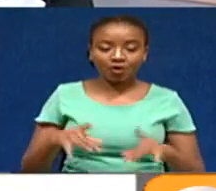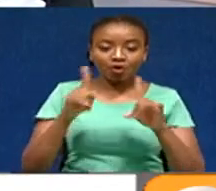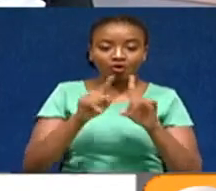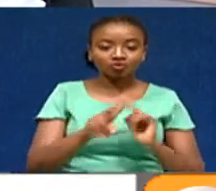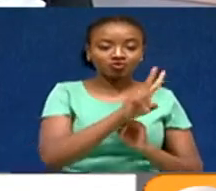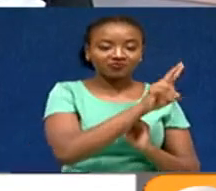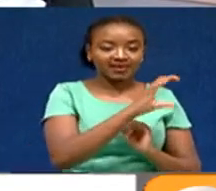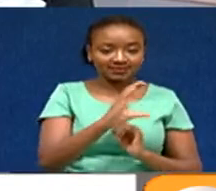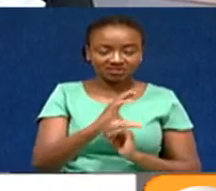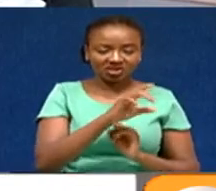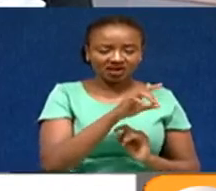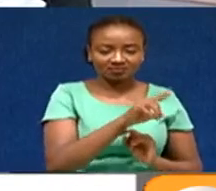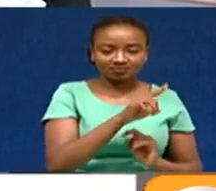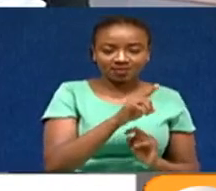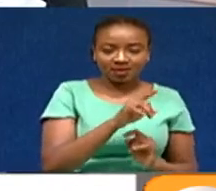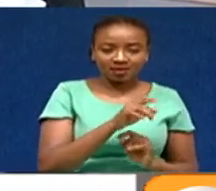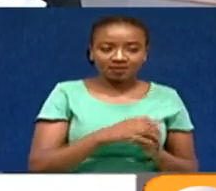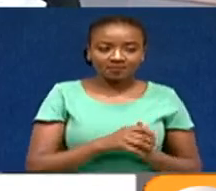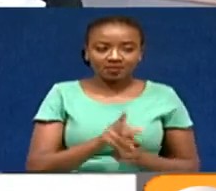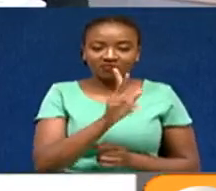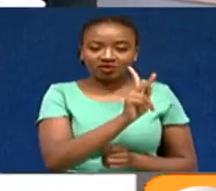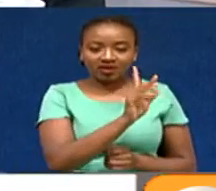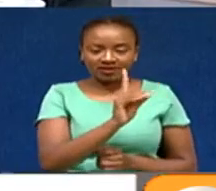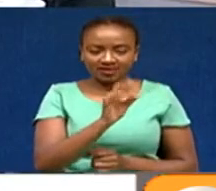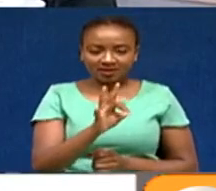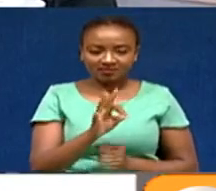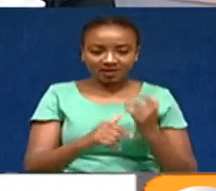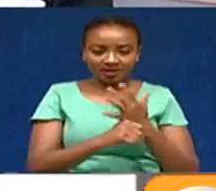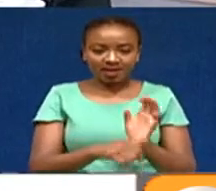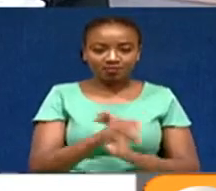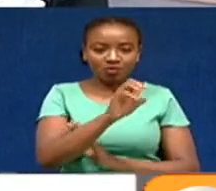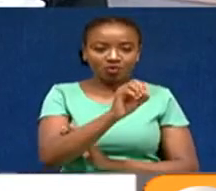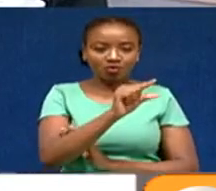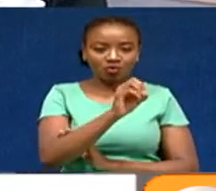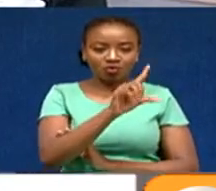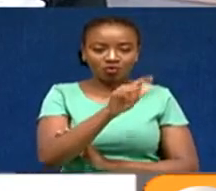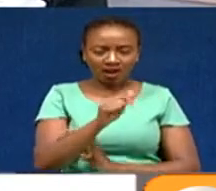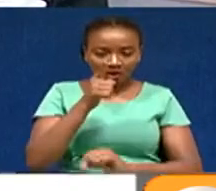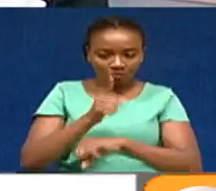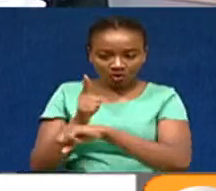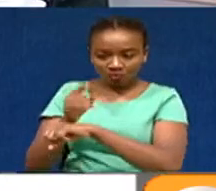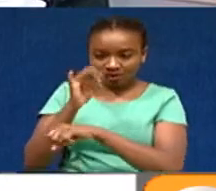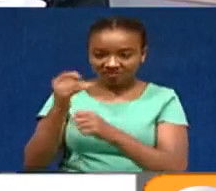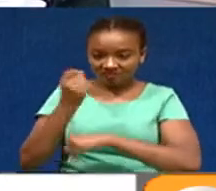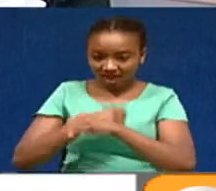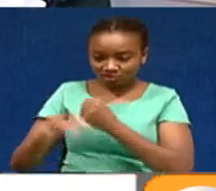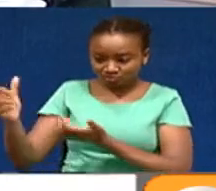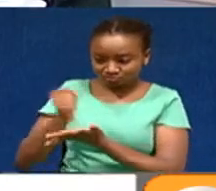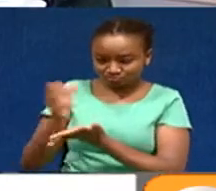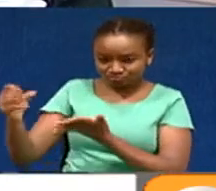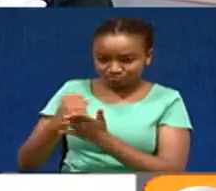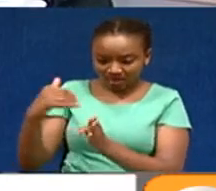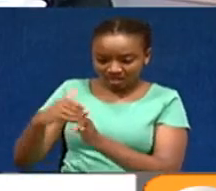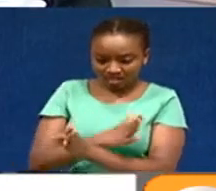chair of the Chief of the Defense Forces, Lieutenant General Francis Omondi Ogolla, warning against malpractices to influence the